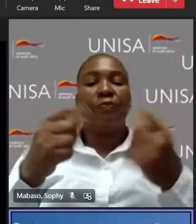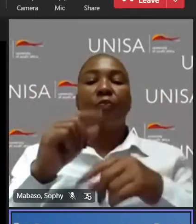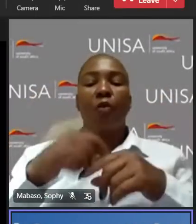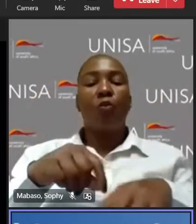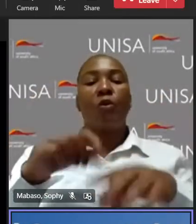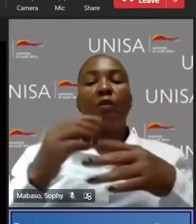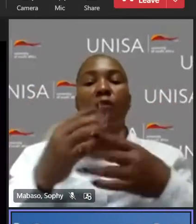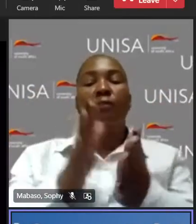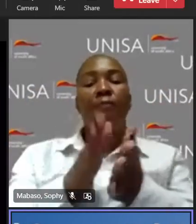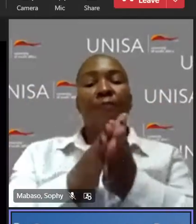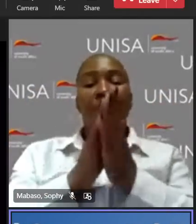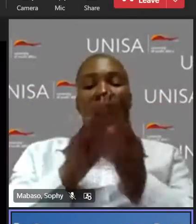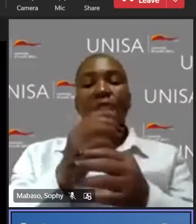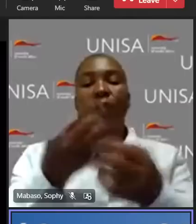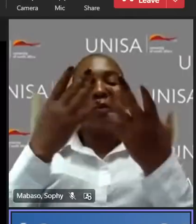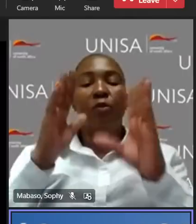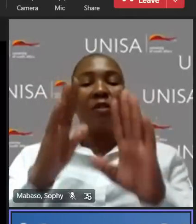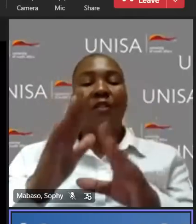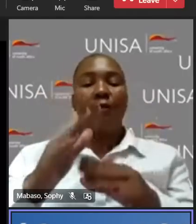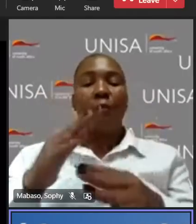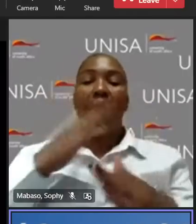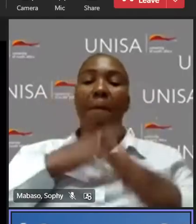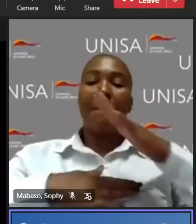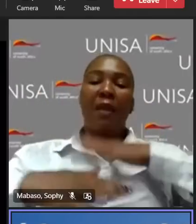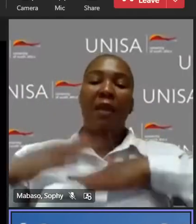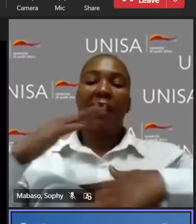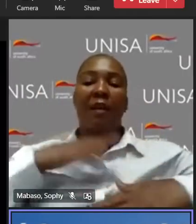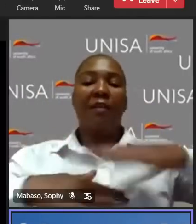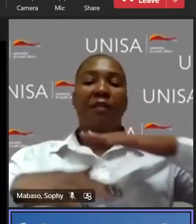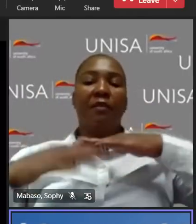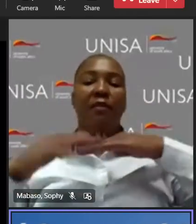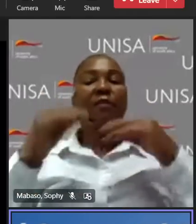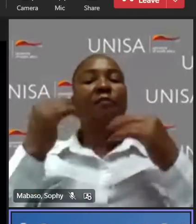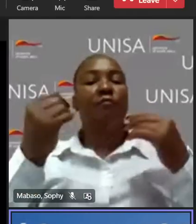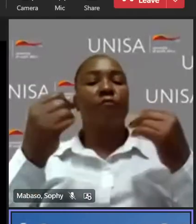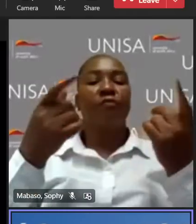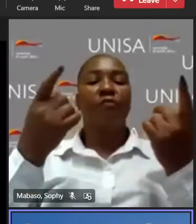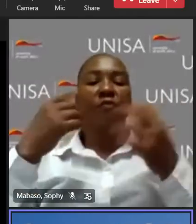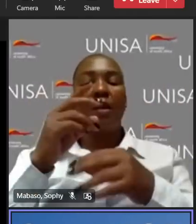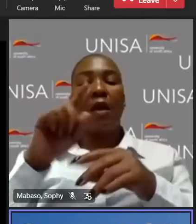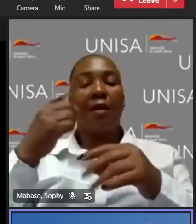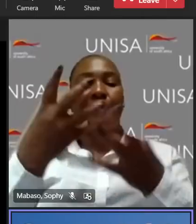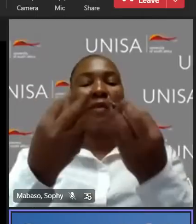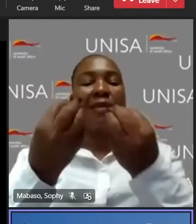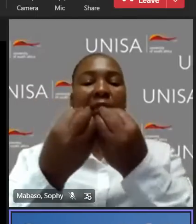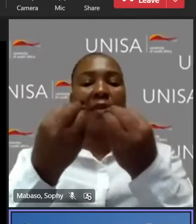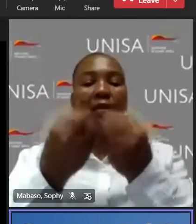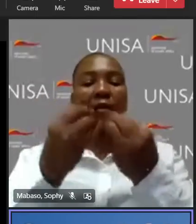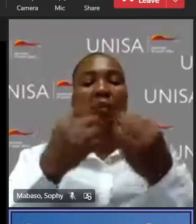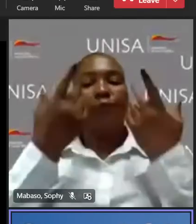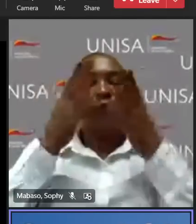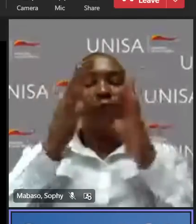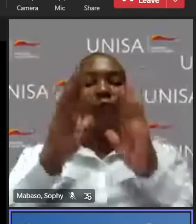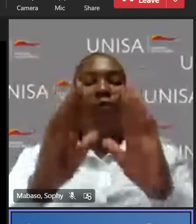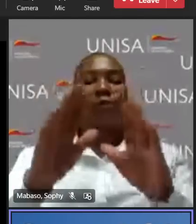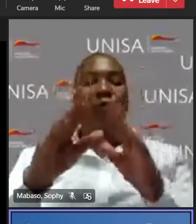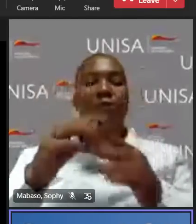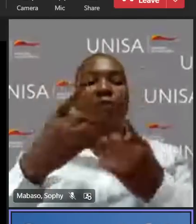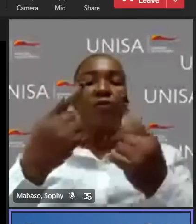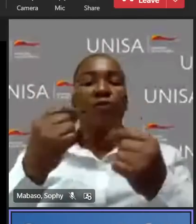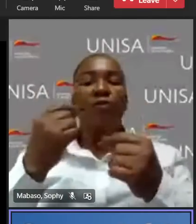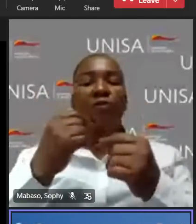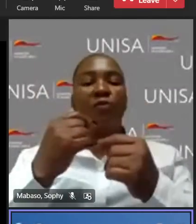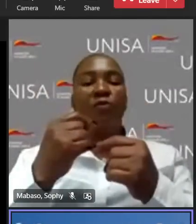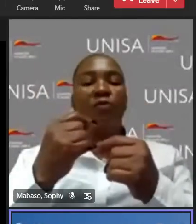be patient in that. And another thing is that student must upload